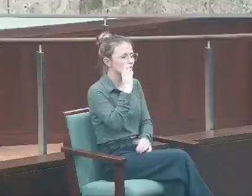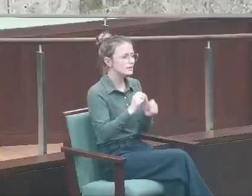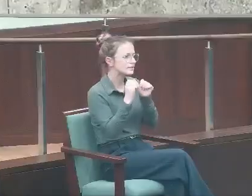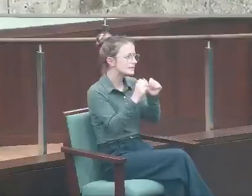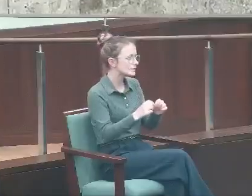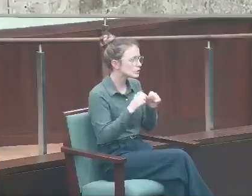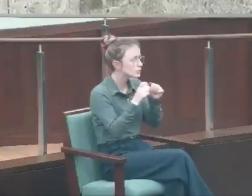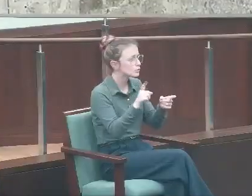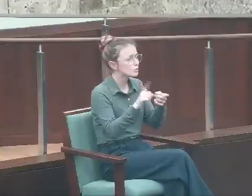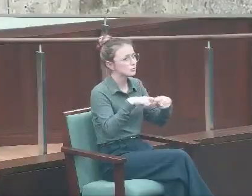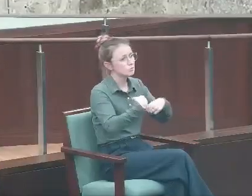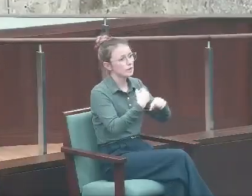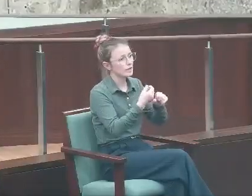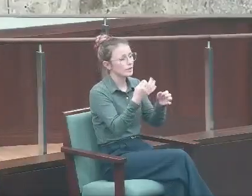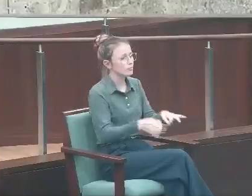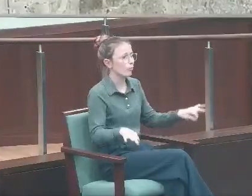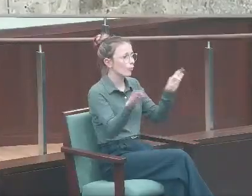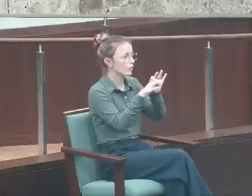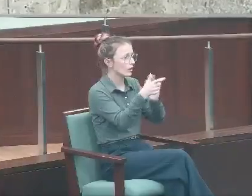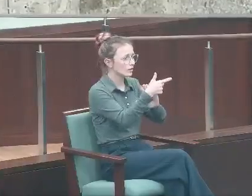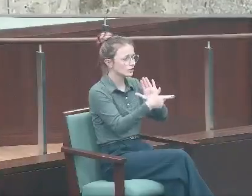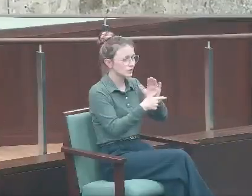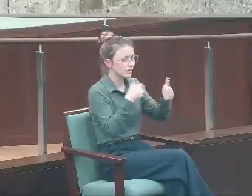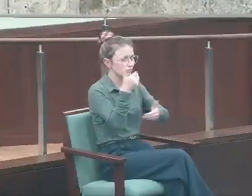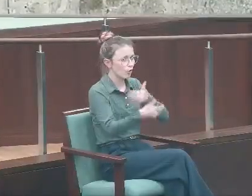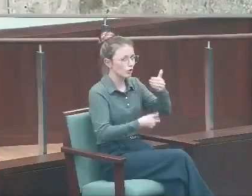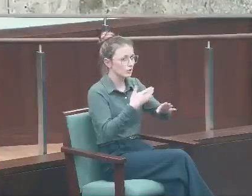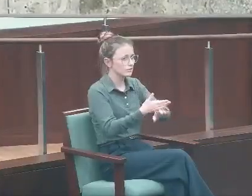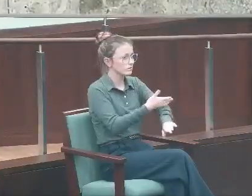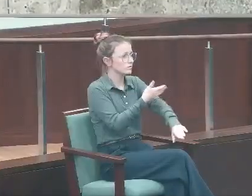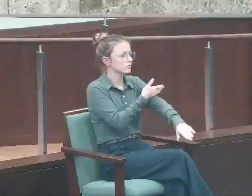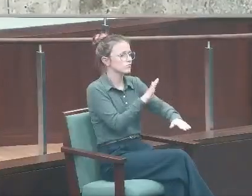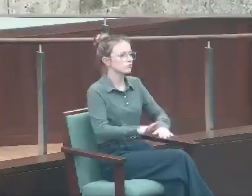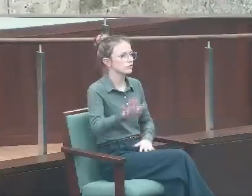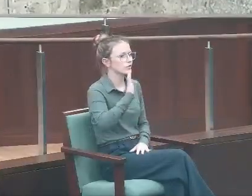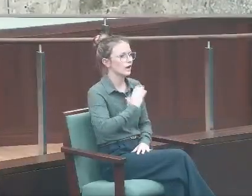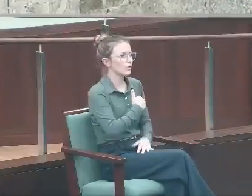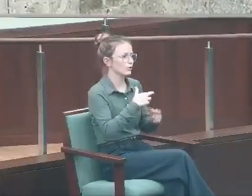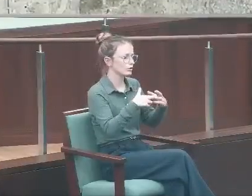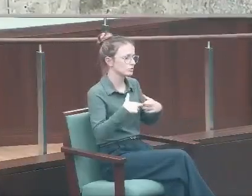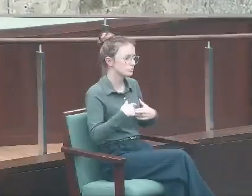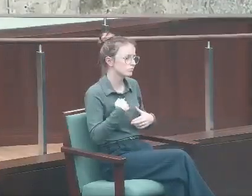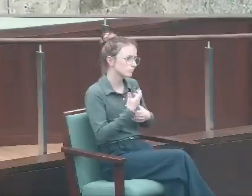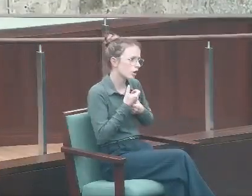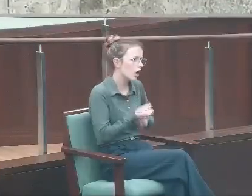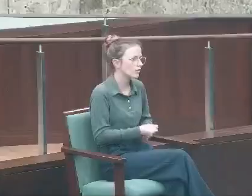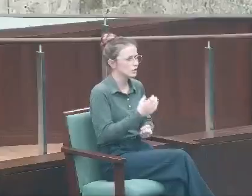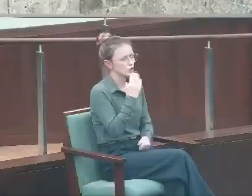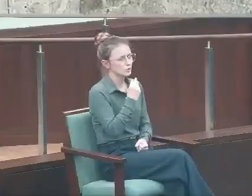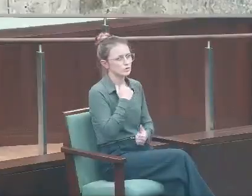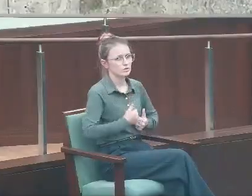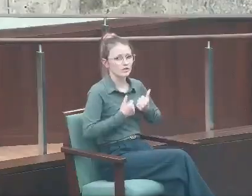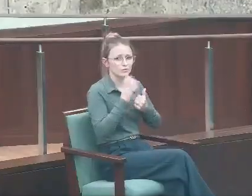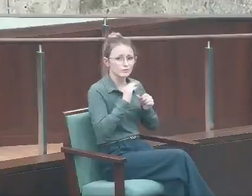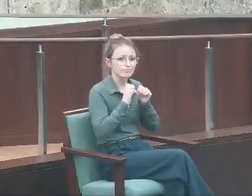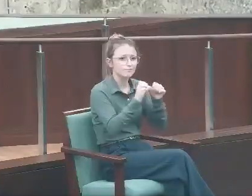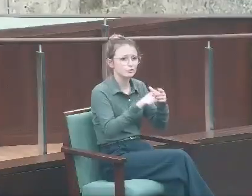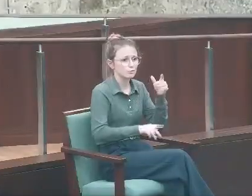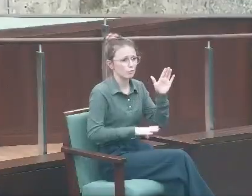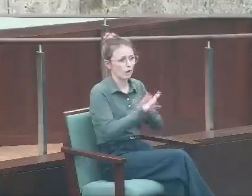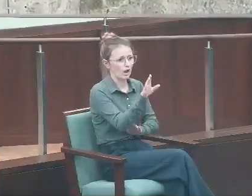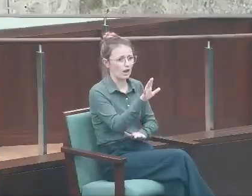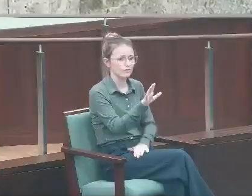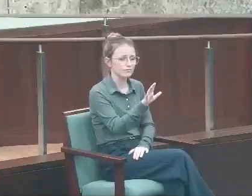make important legislative progress across our region. I'm confident that Jewish life will continue to thrive throughout